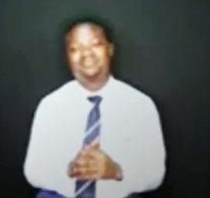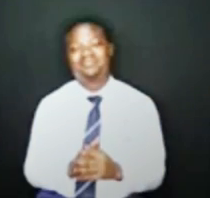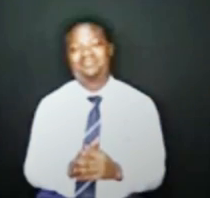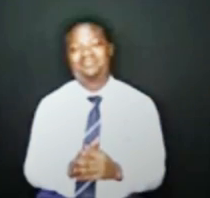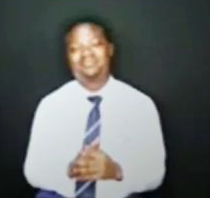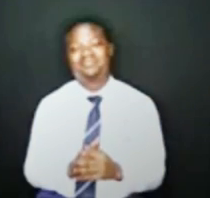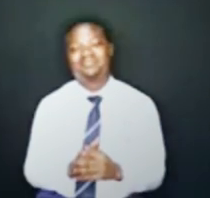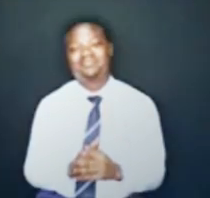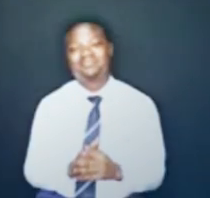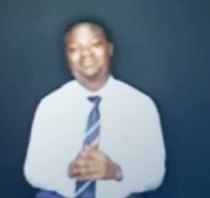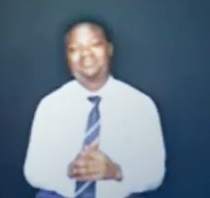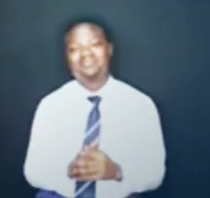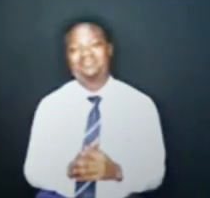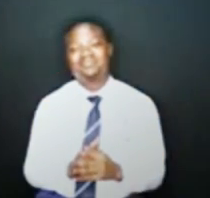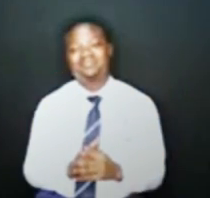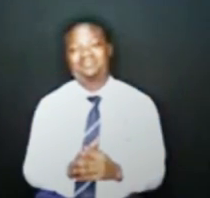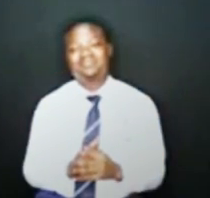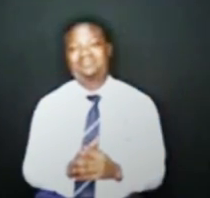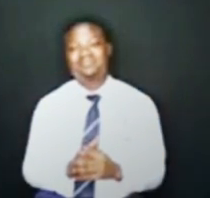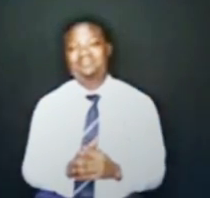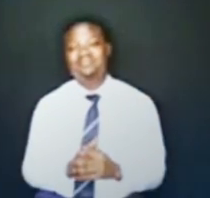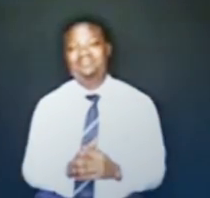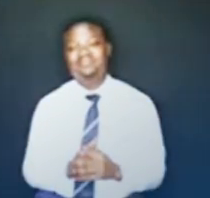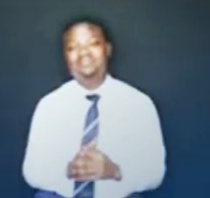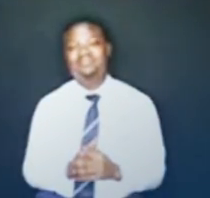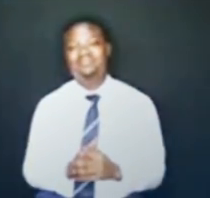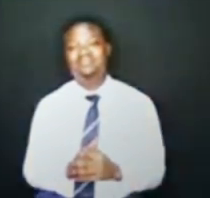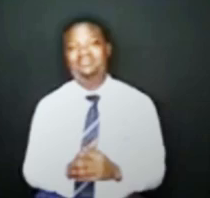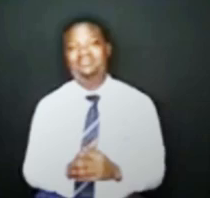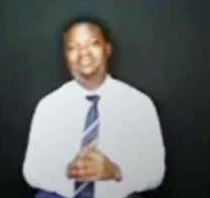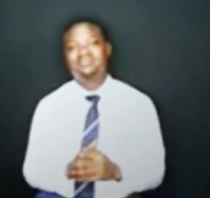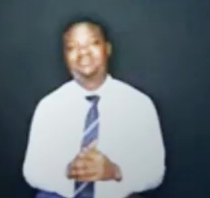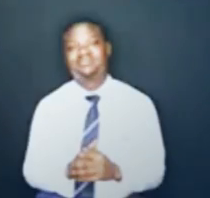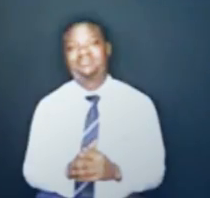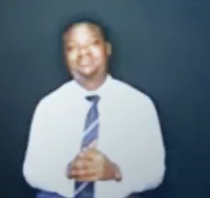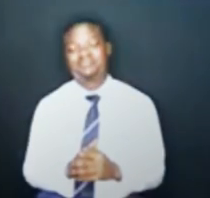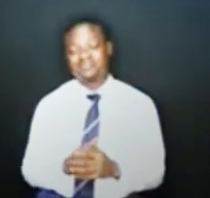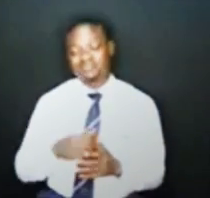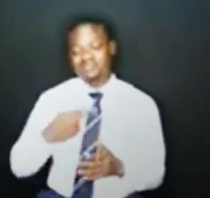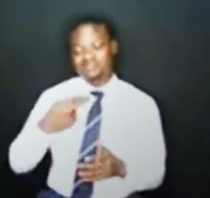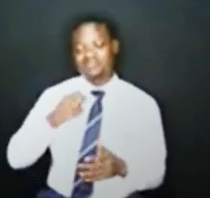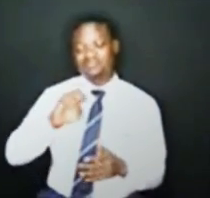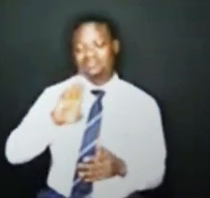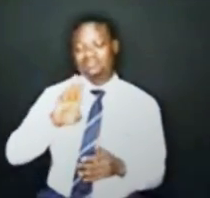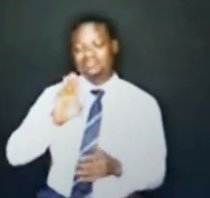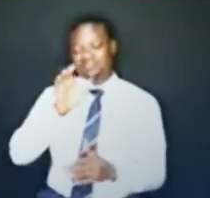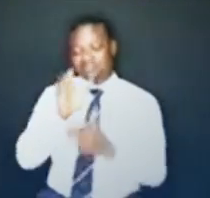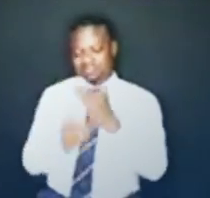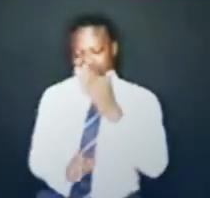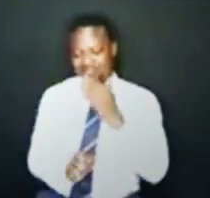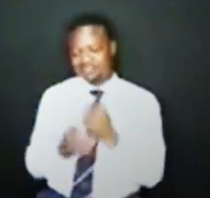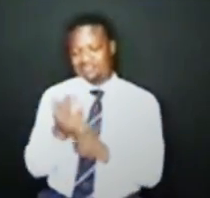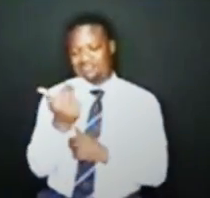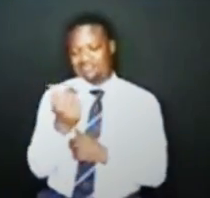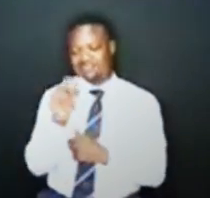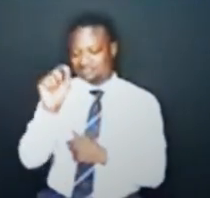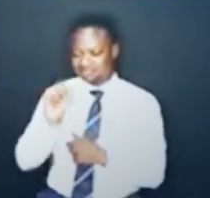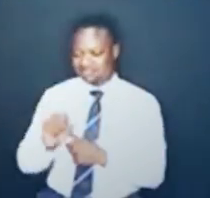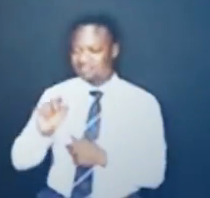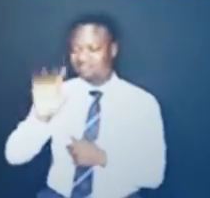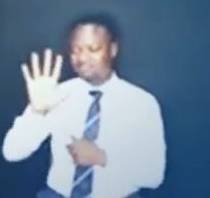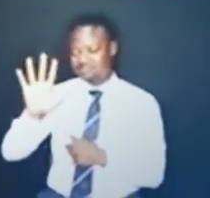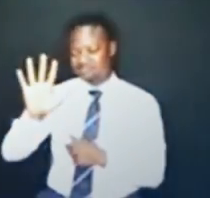dan mu ayeye afɔde na mato awurade senkuo adwom. Hebrews 13 verse 5. Omo yehwe Hebrew 4 ma no